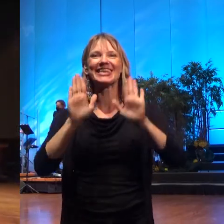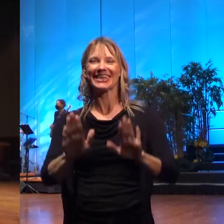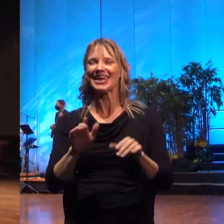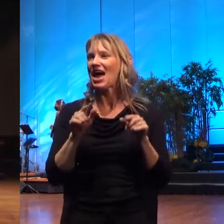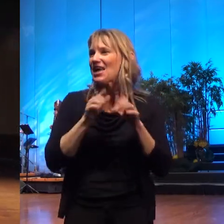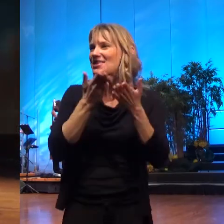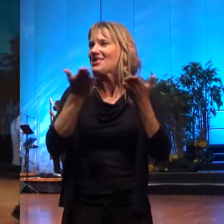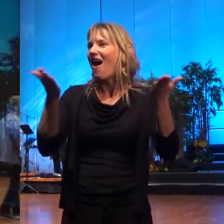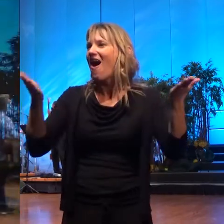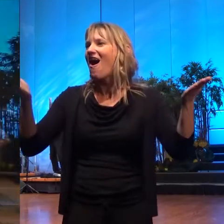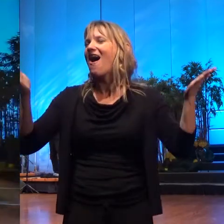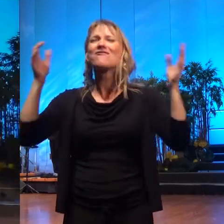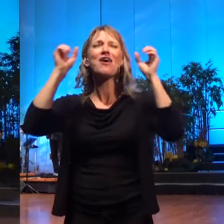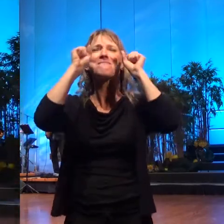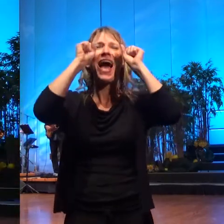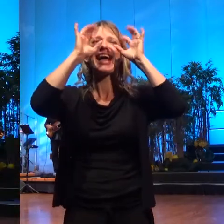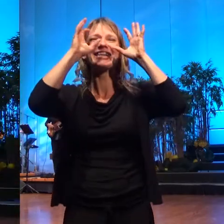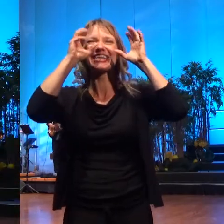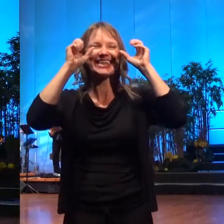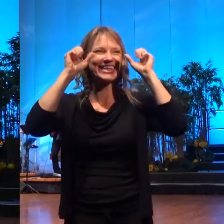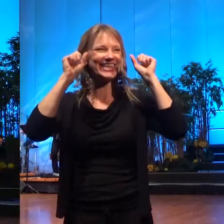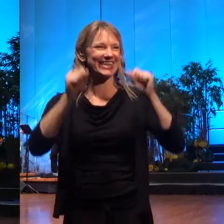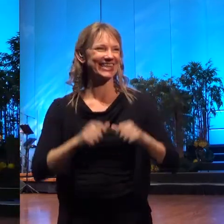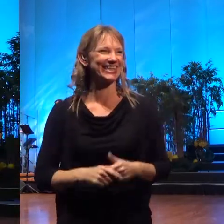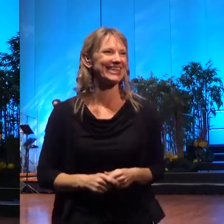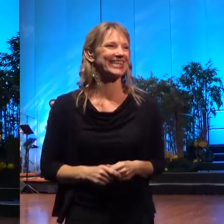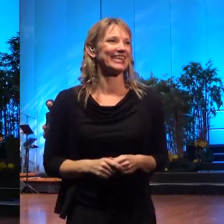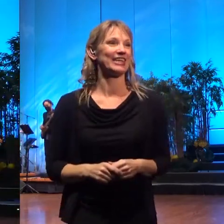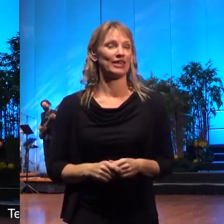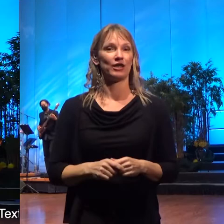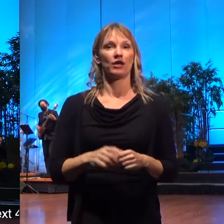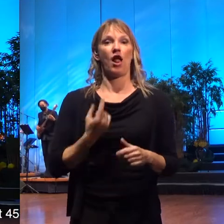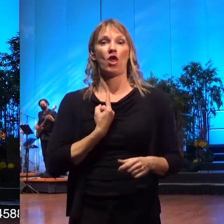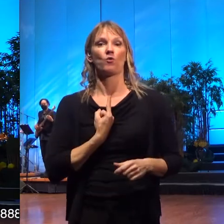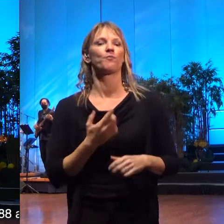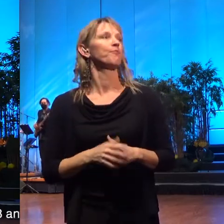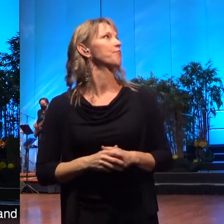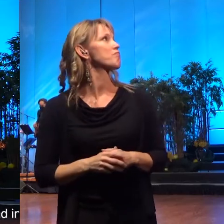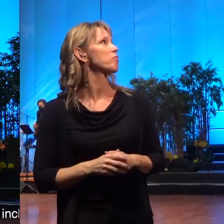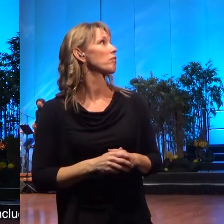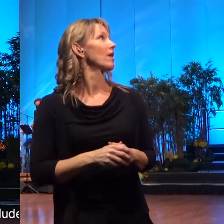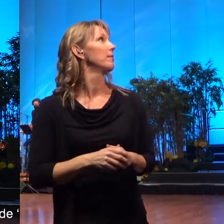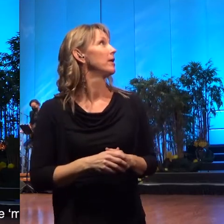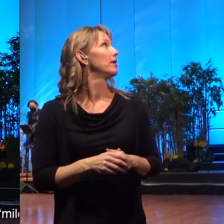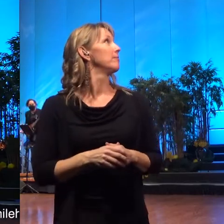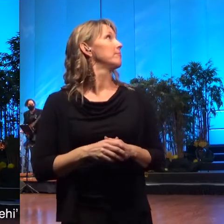amazing. You're amazing. Solo.